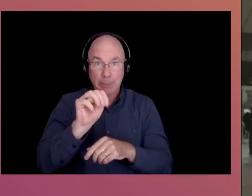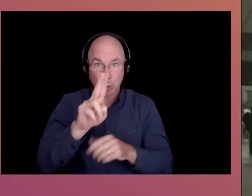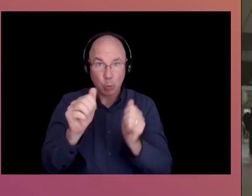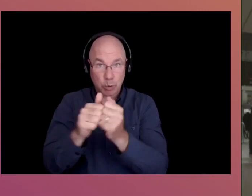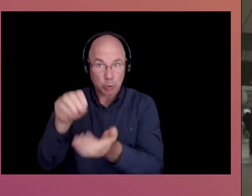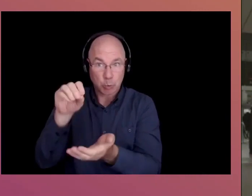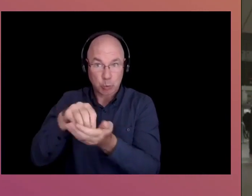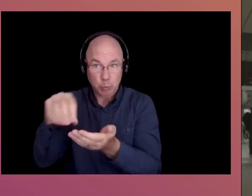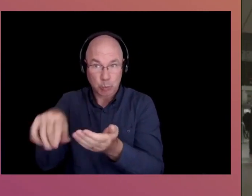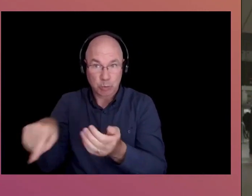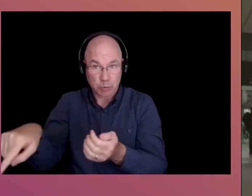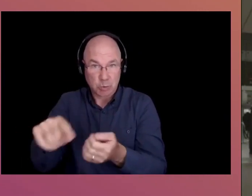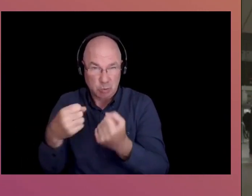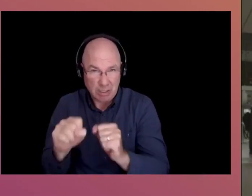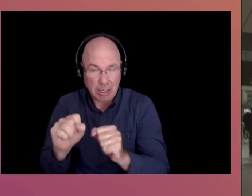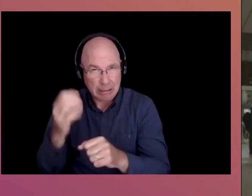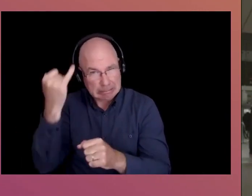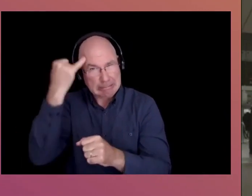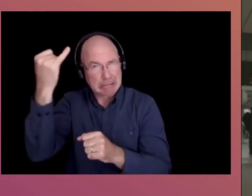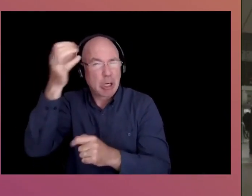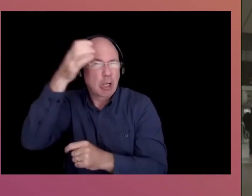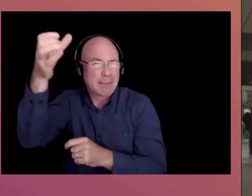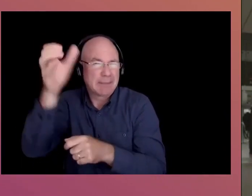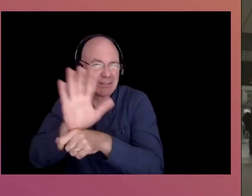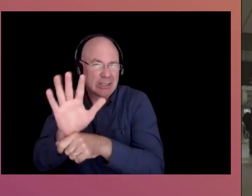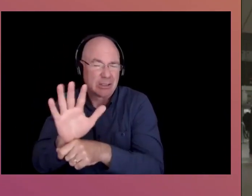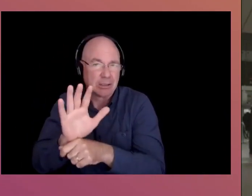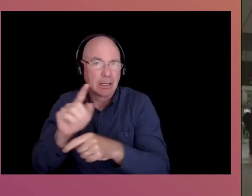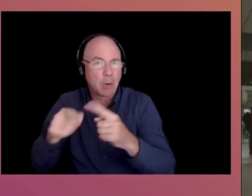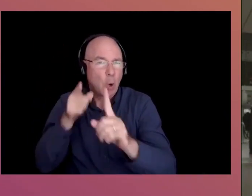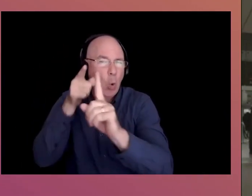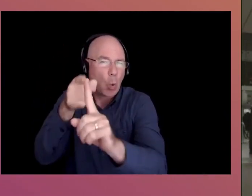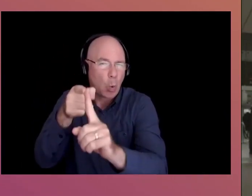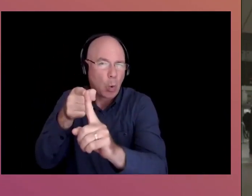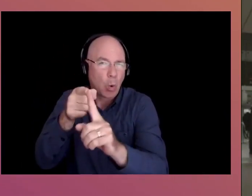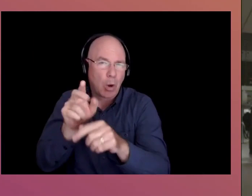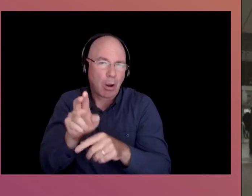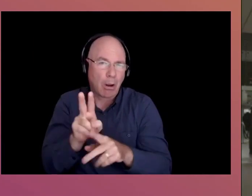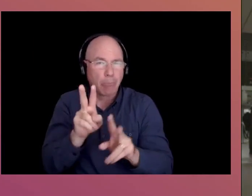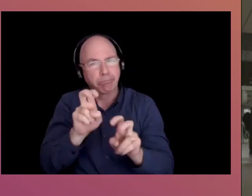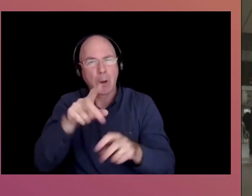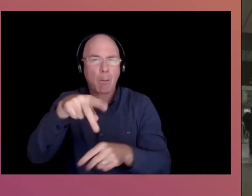We created this conceptual video to show our goal using a prototype system.